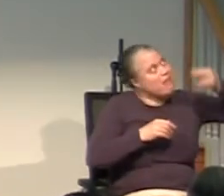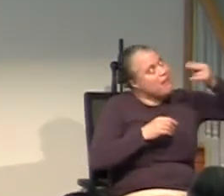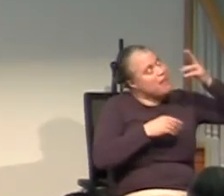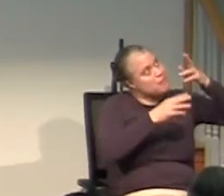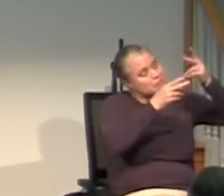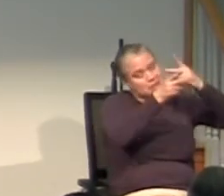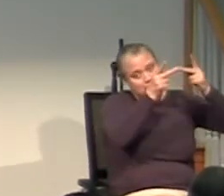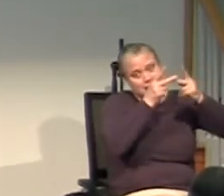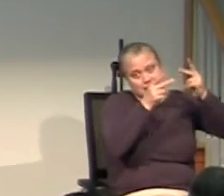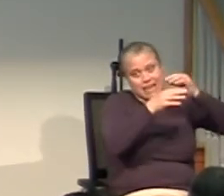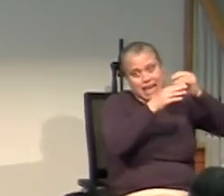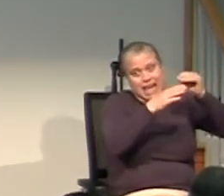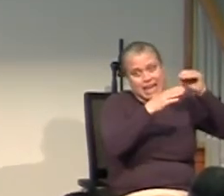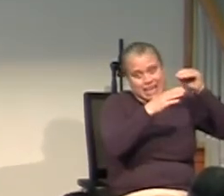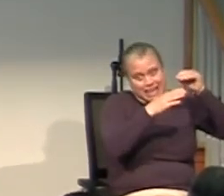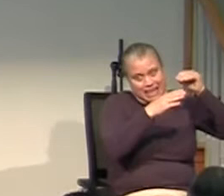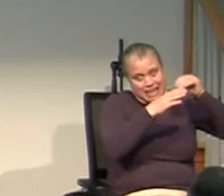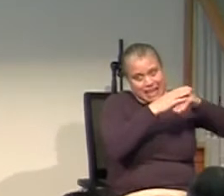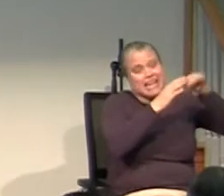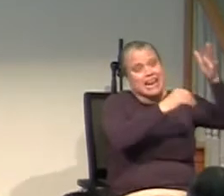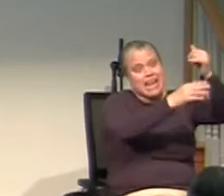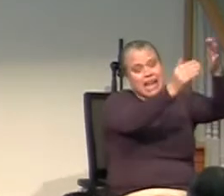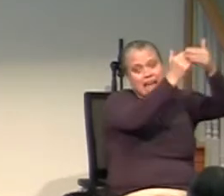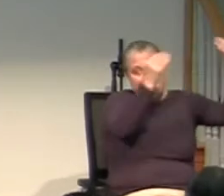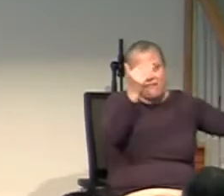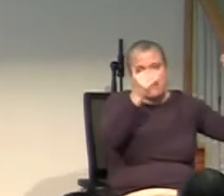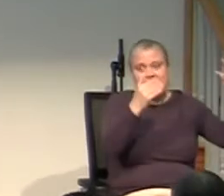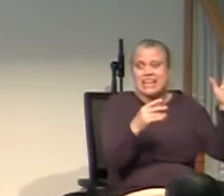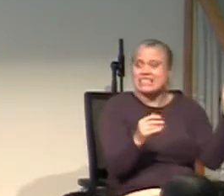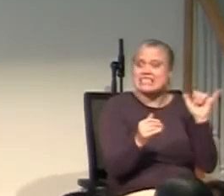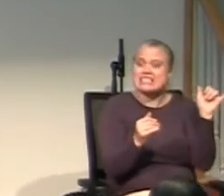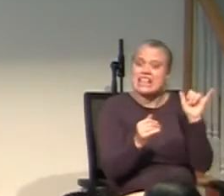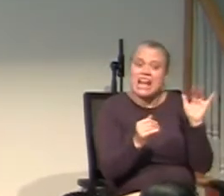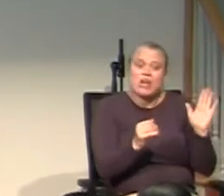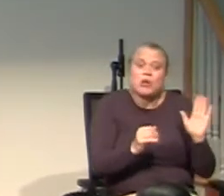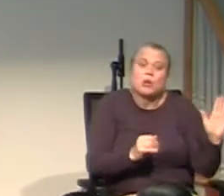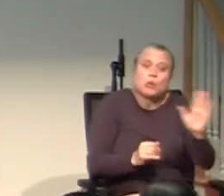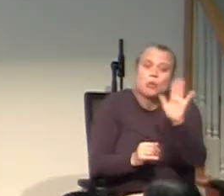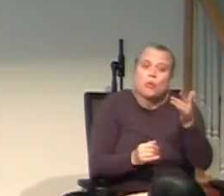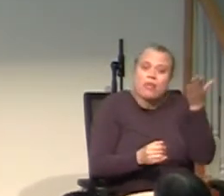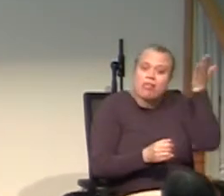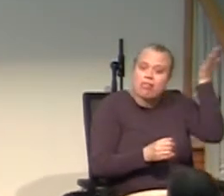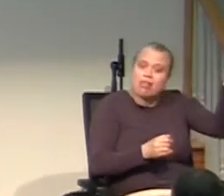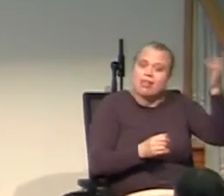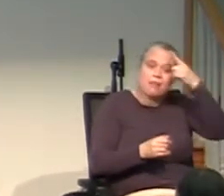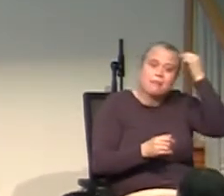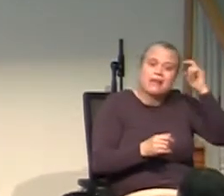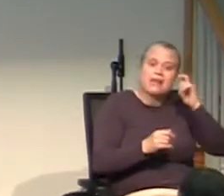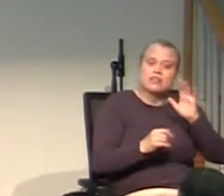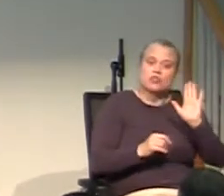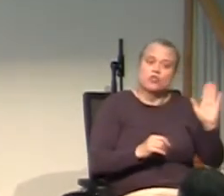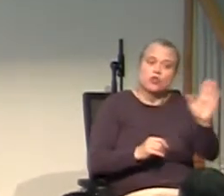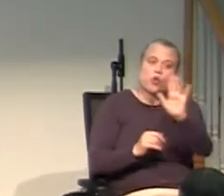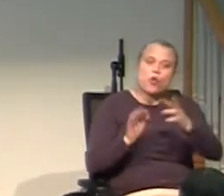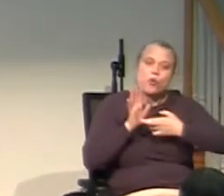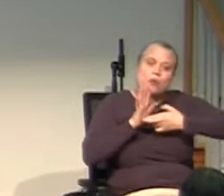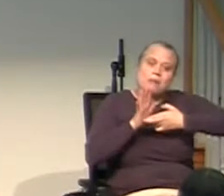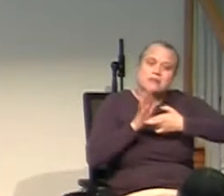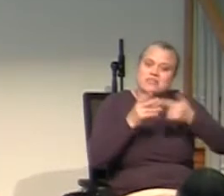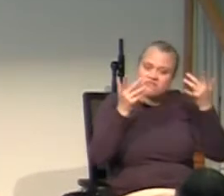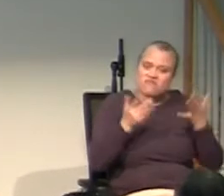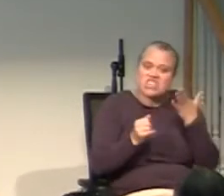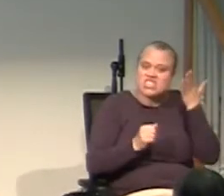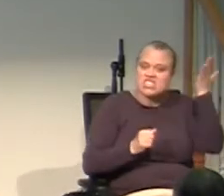heaven. And it's as though you and I are there when we believe in Christ because he represents us. Paul talks